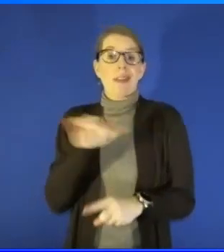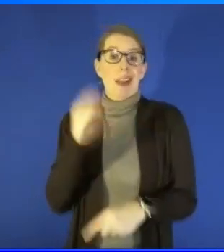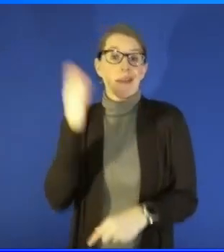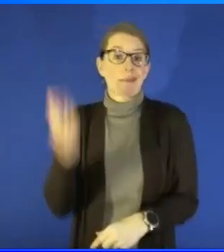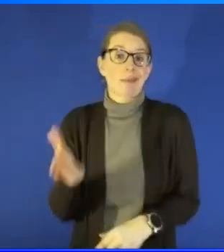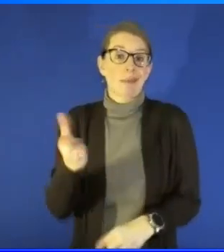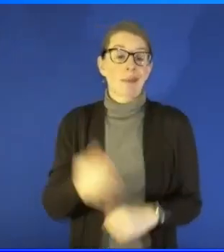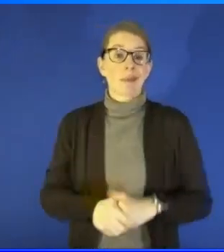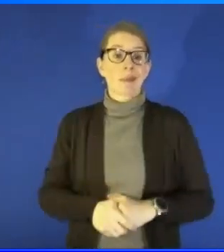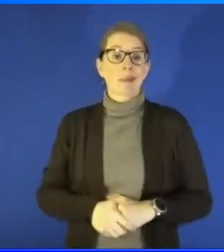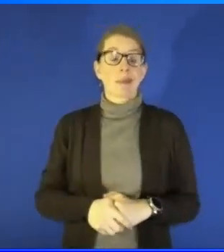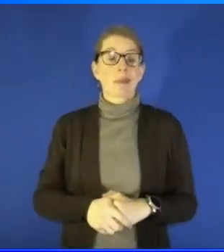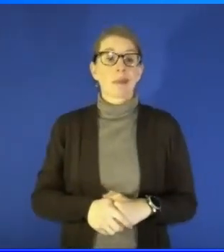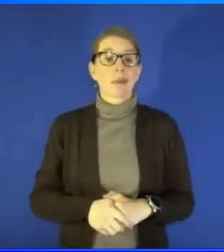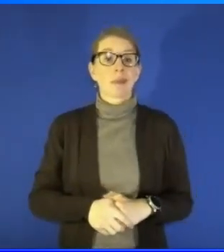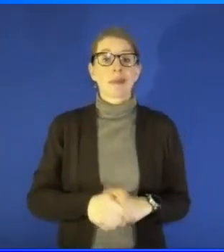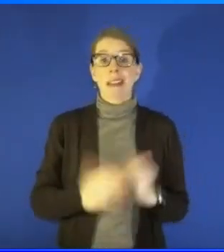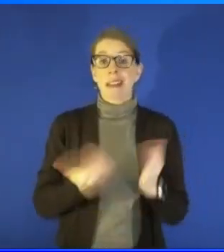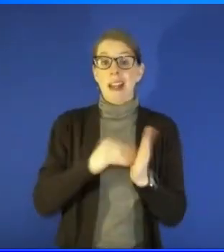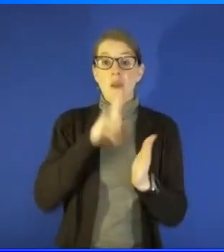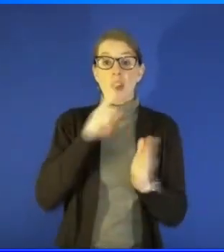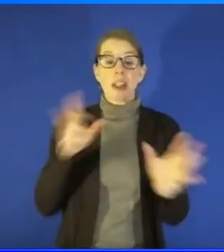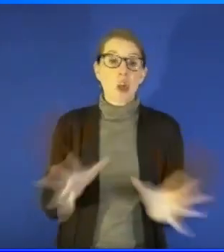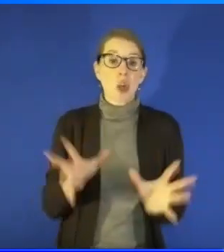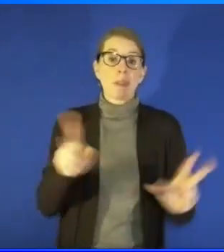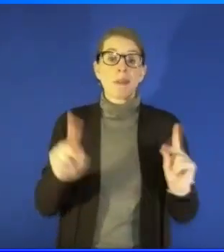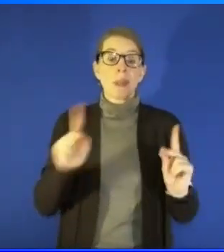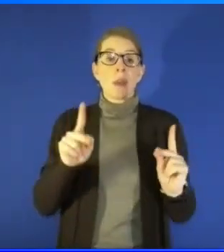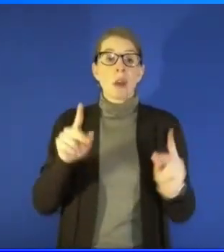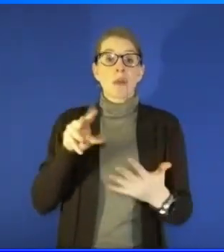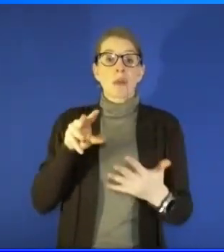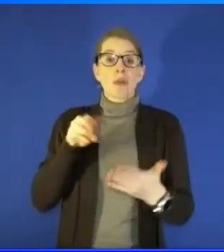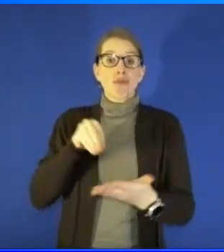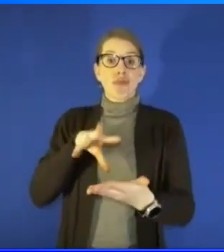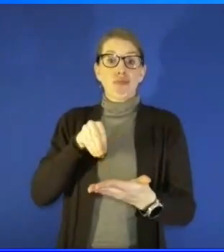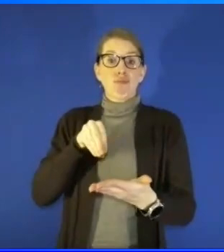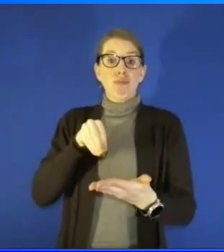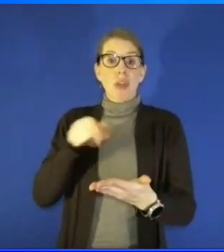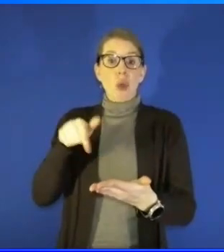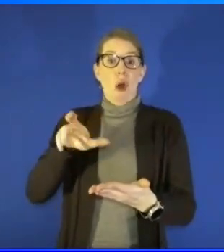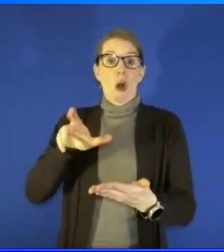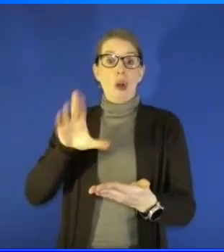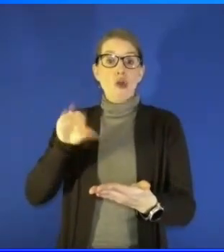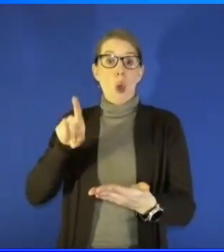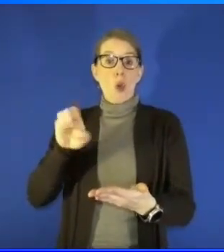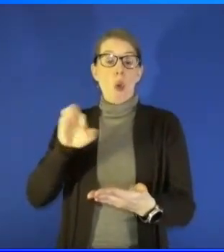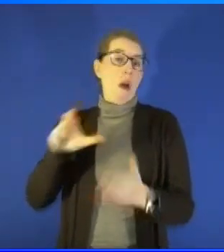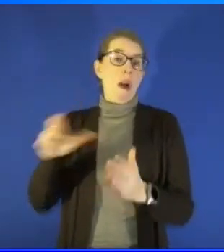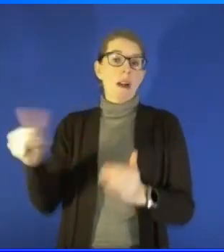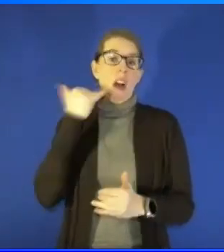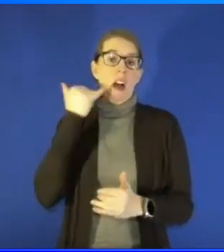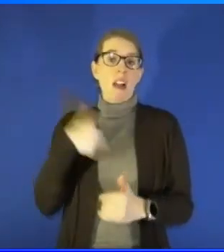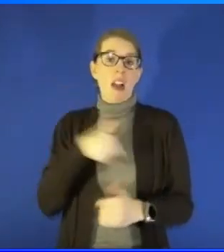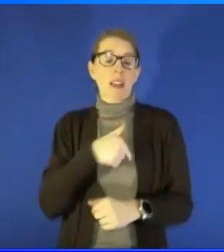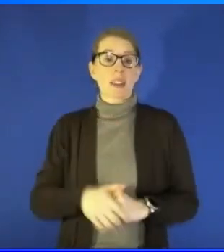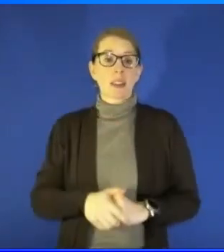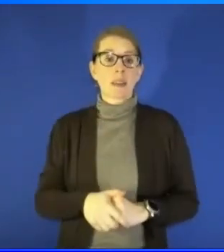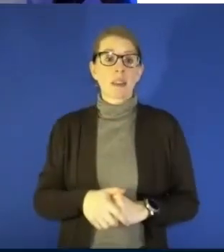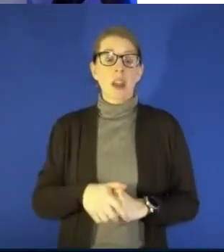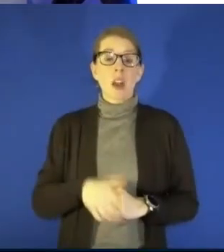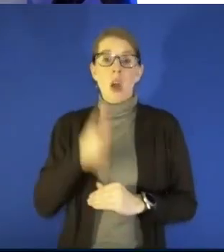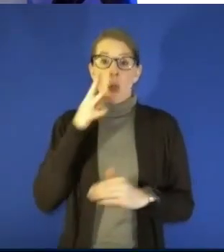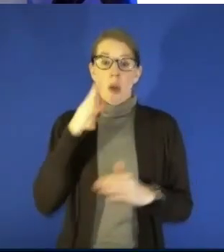again encourage folks to scan that QR code or call us, and we will get you into the Recover trial. We